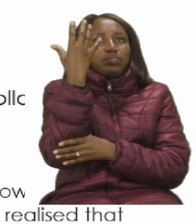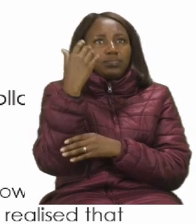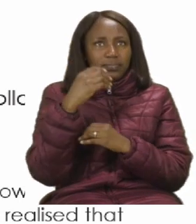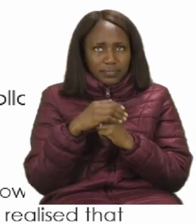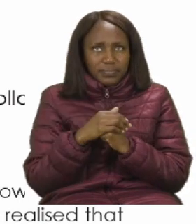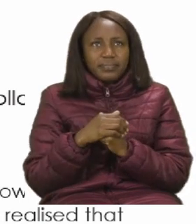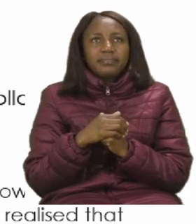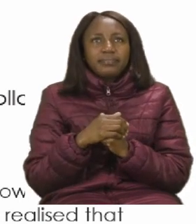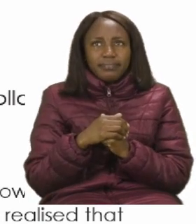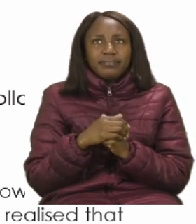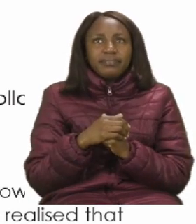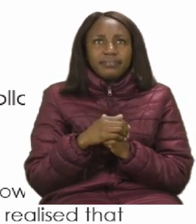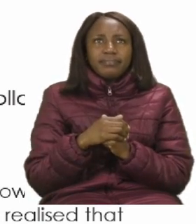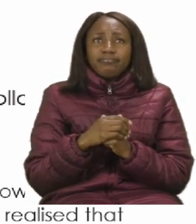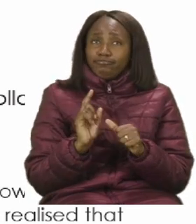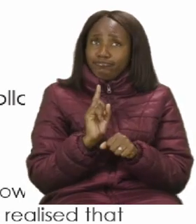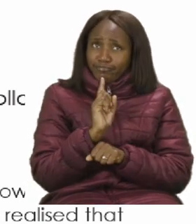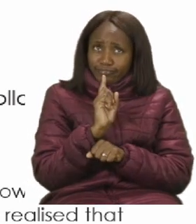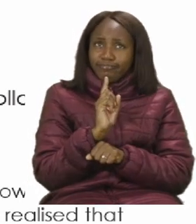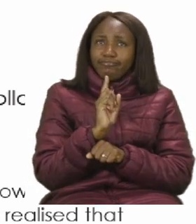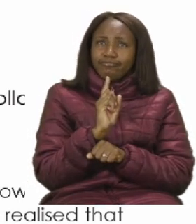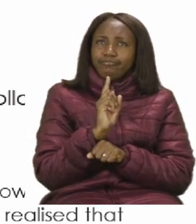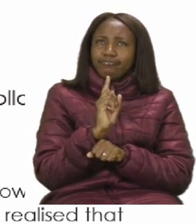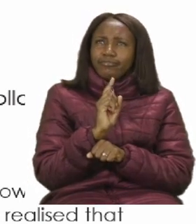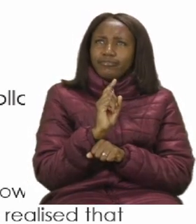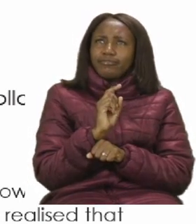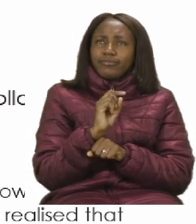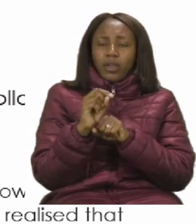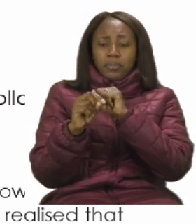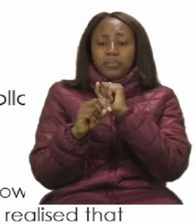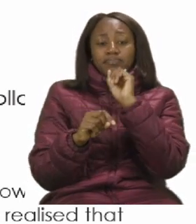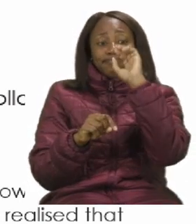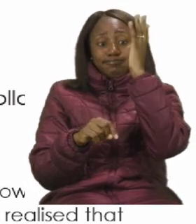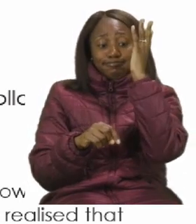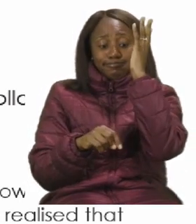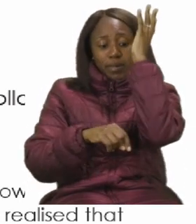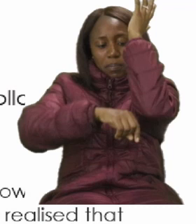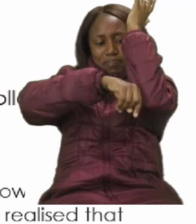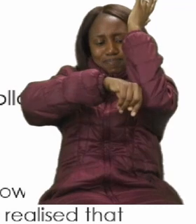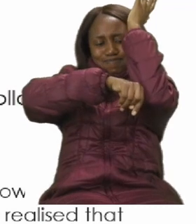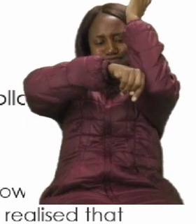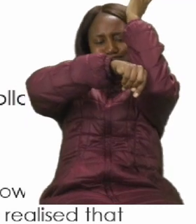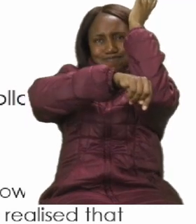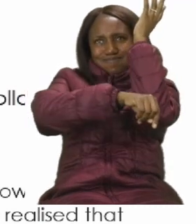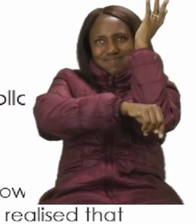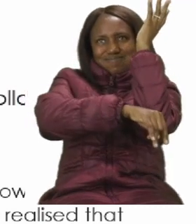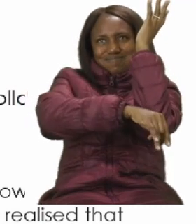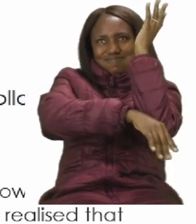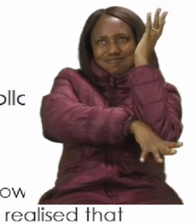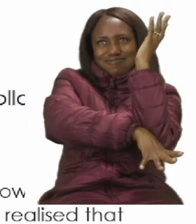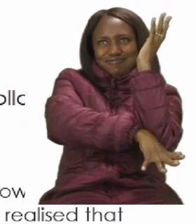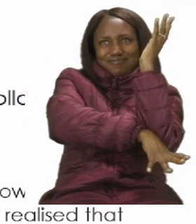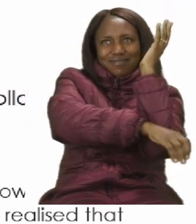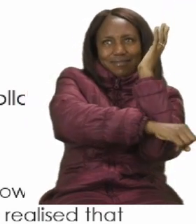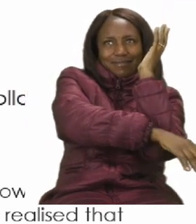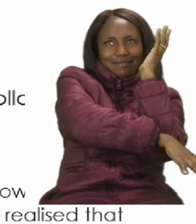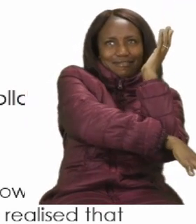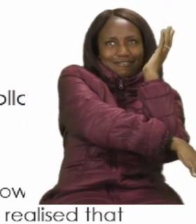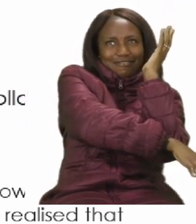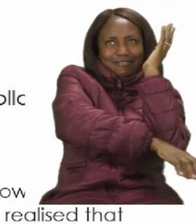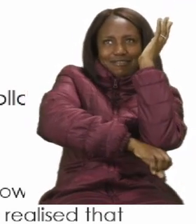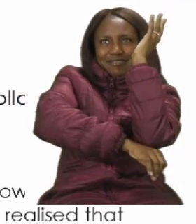Namibia. First, she started to stretch and stretch